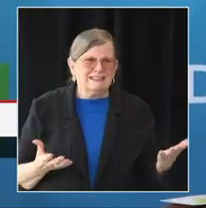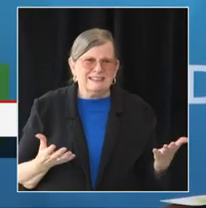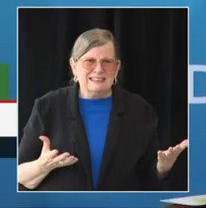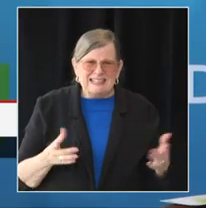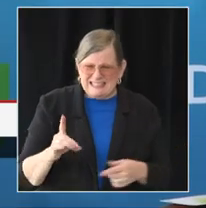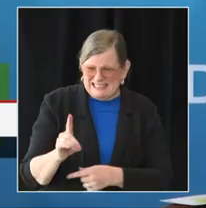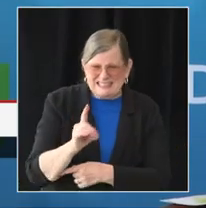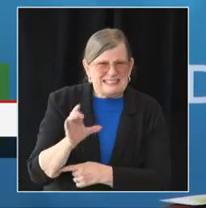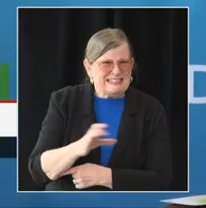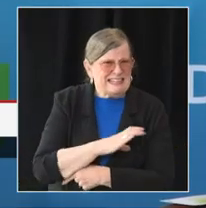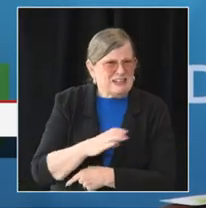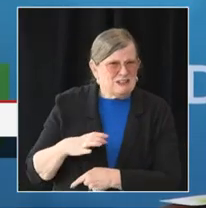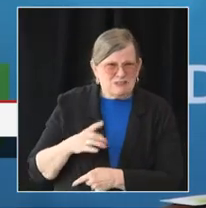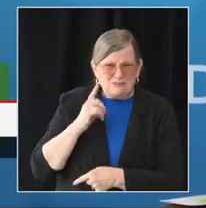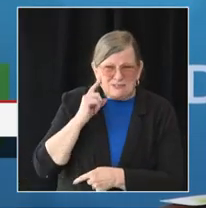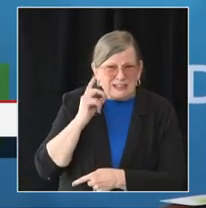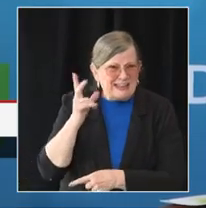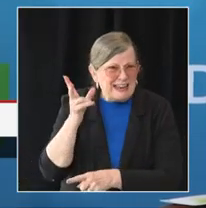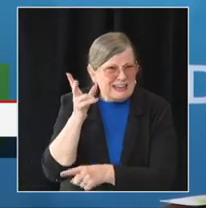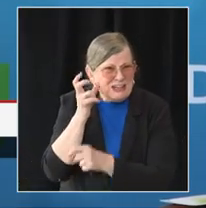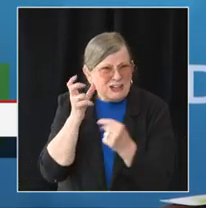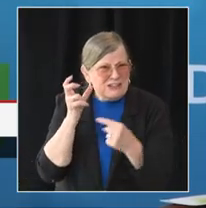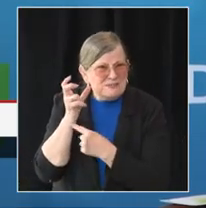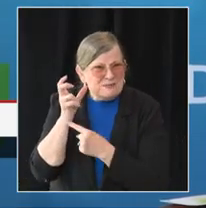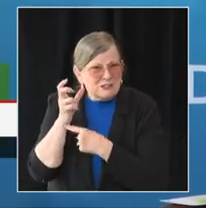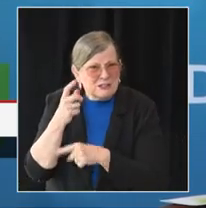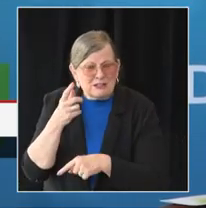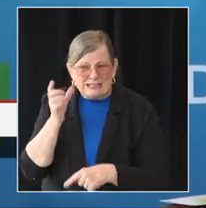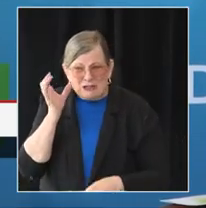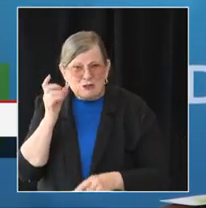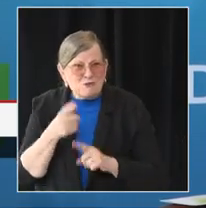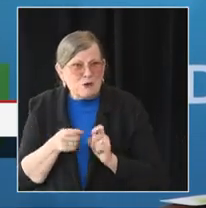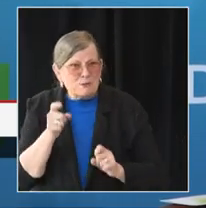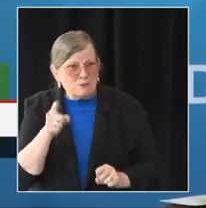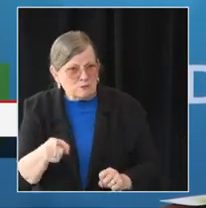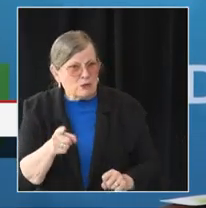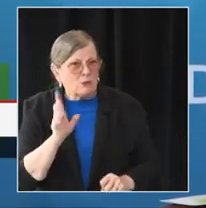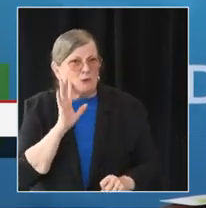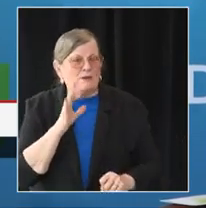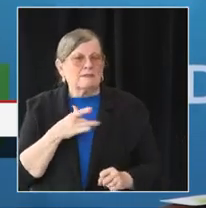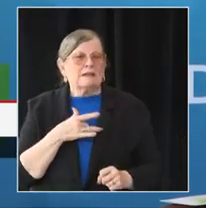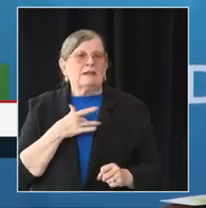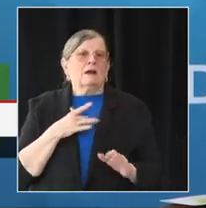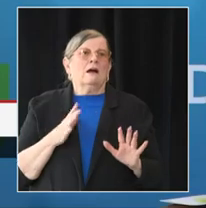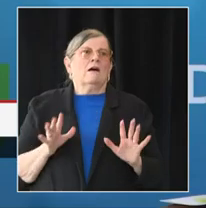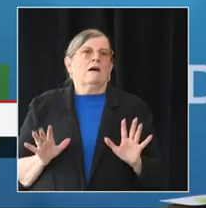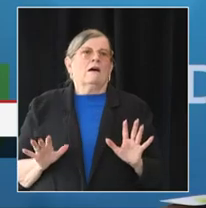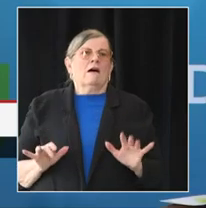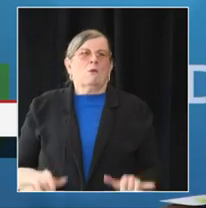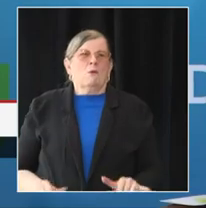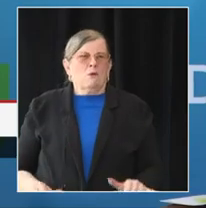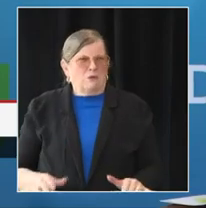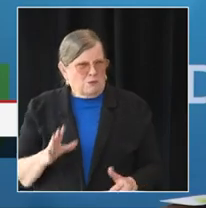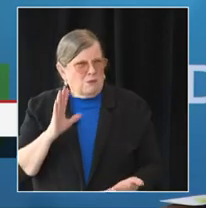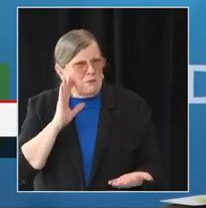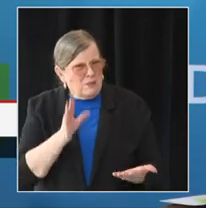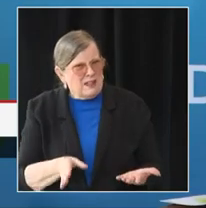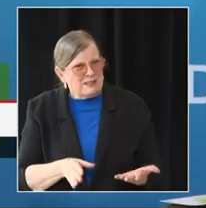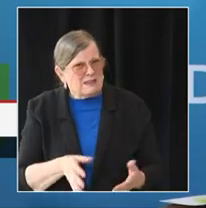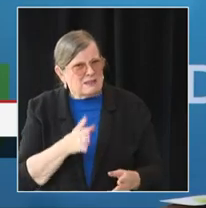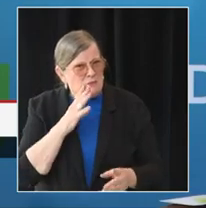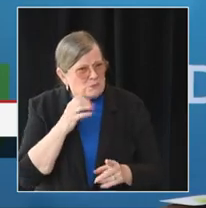they hear how you feel about doing business in the district this year and the next 4 or 5 years,